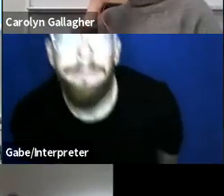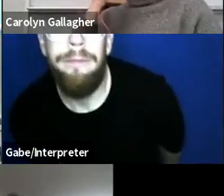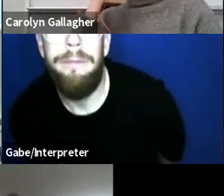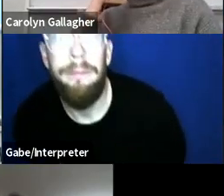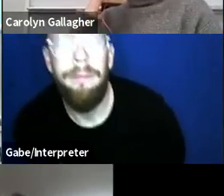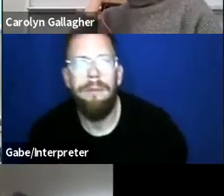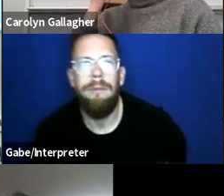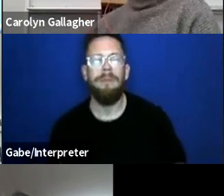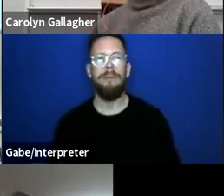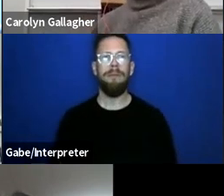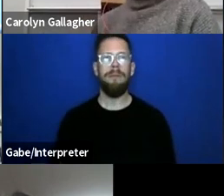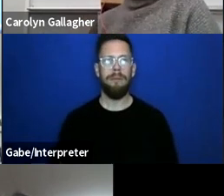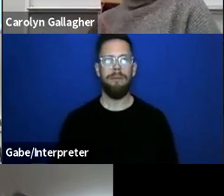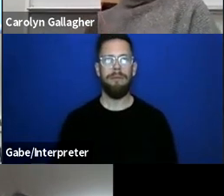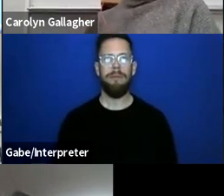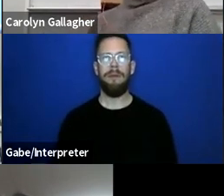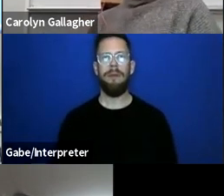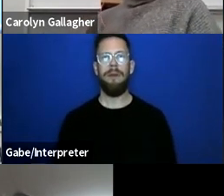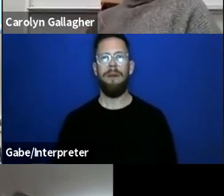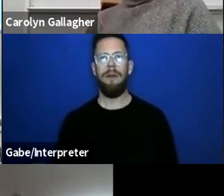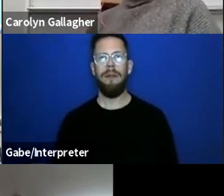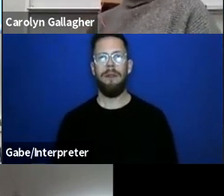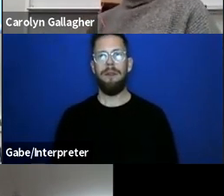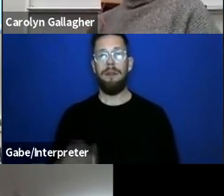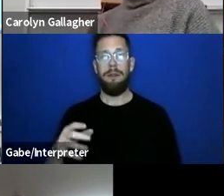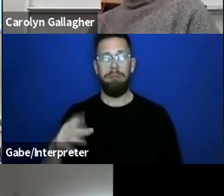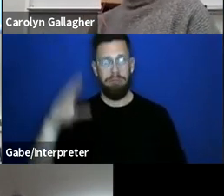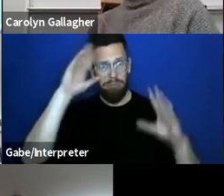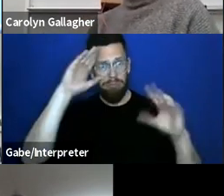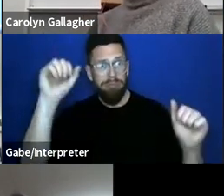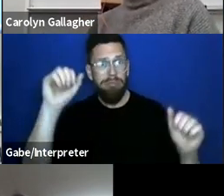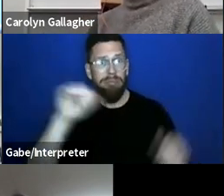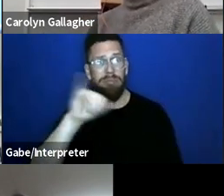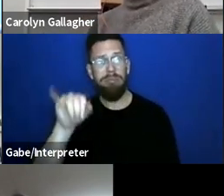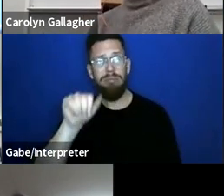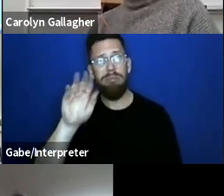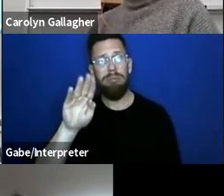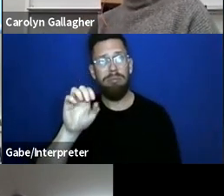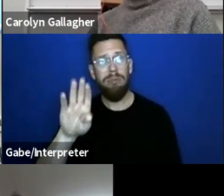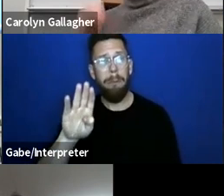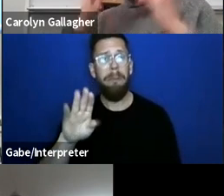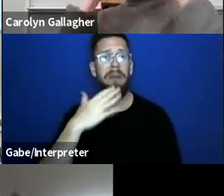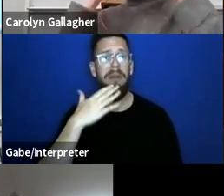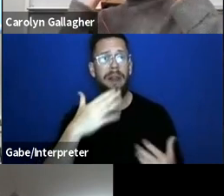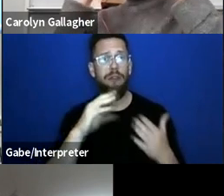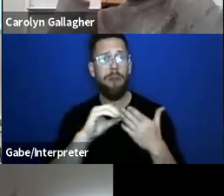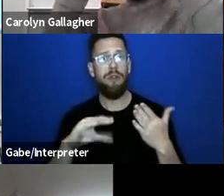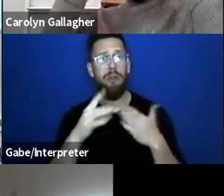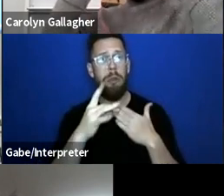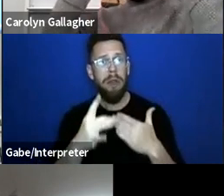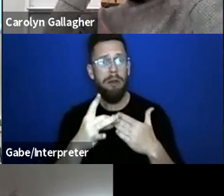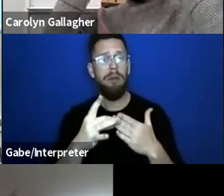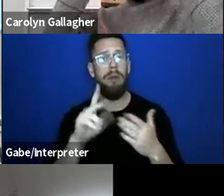Jacob, first of all, thank you so much for being a student leader and also expanding the program. I think you